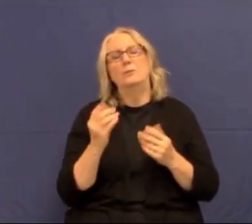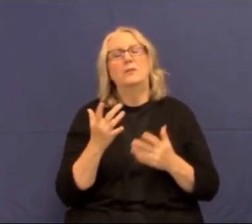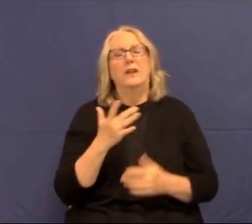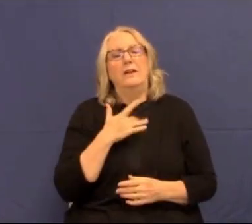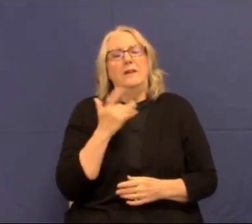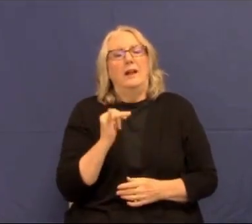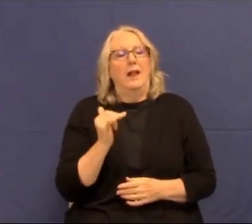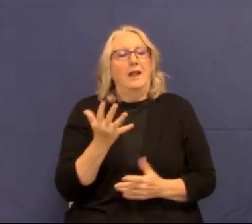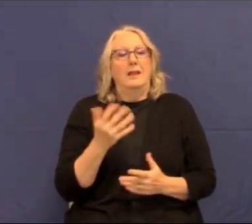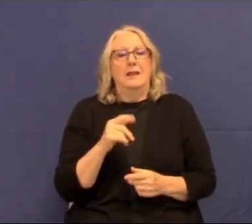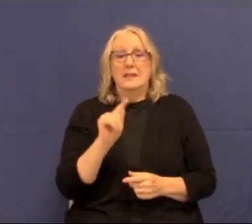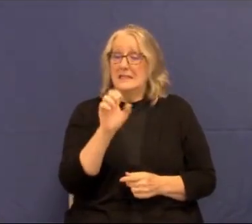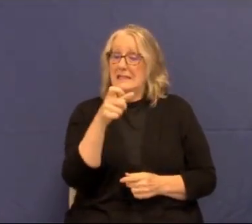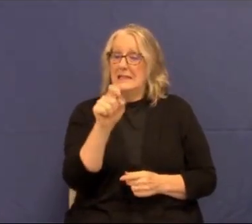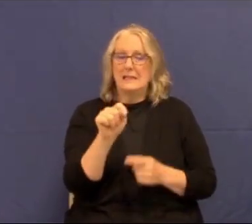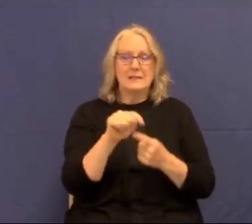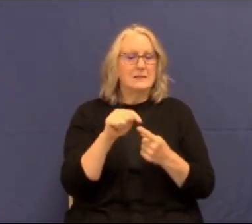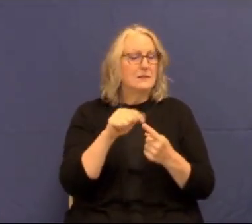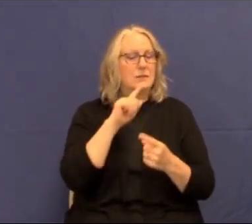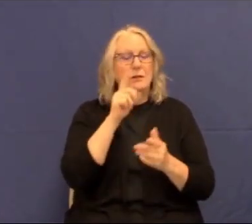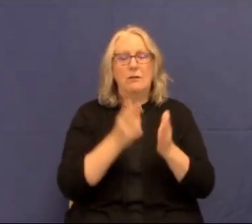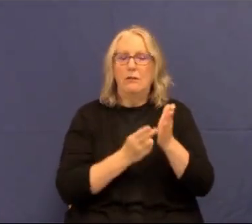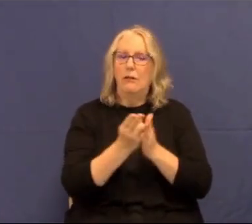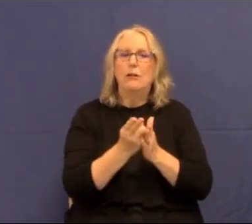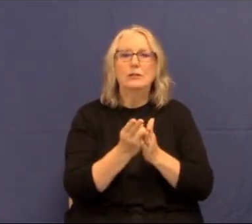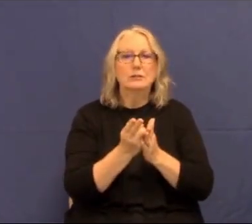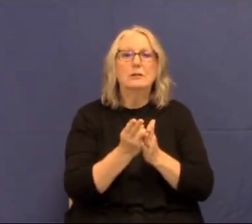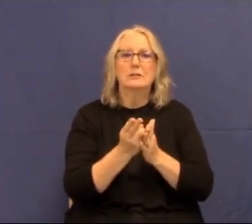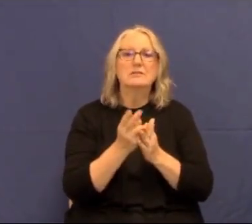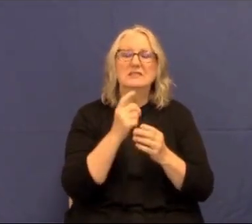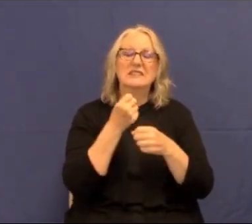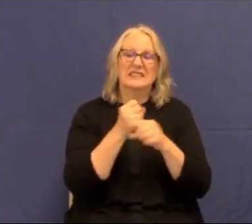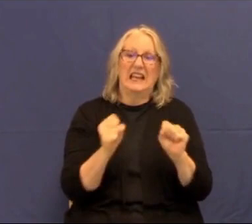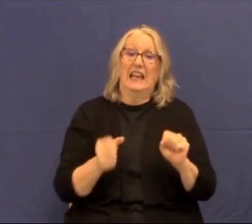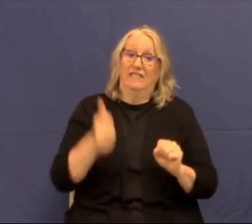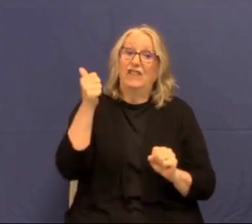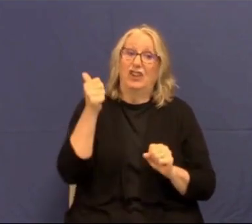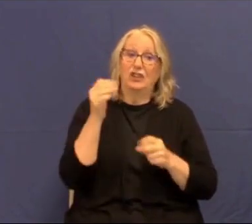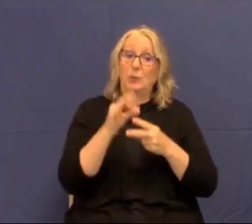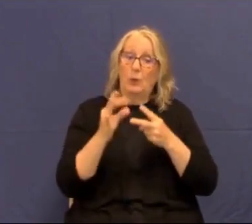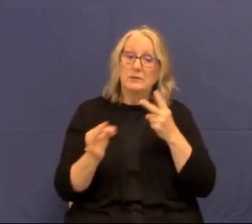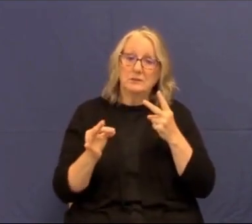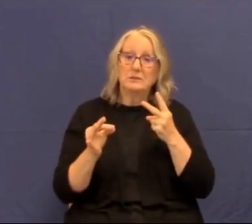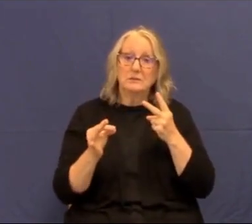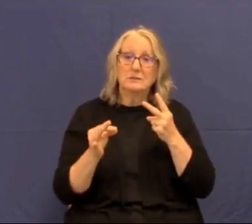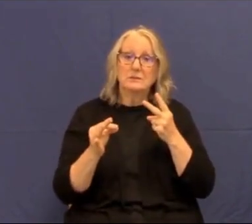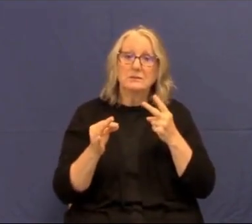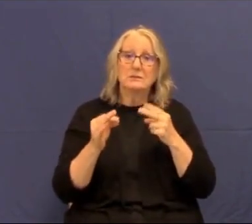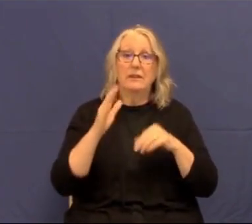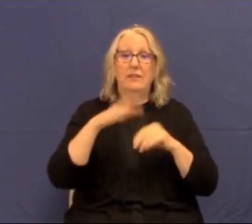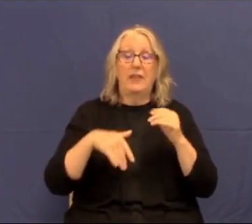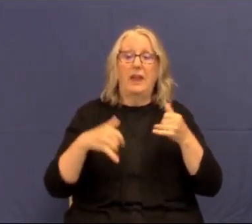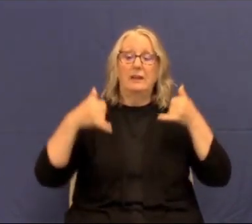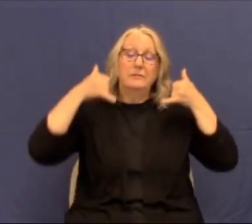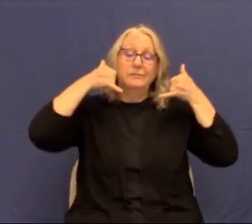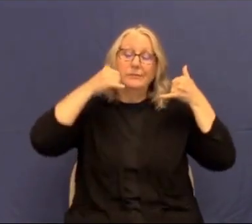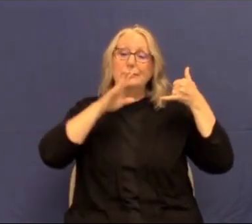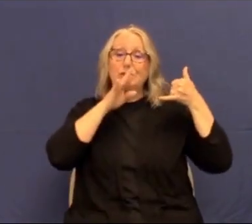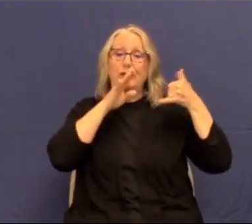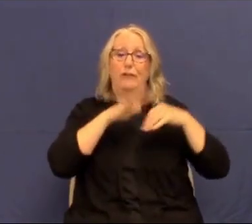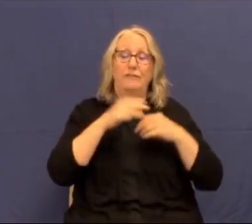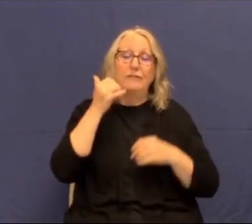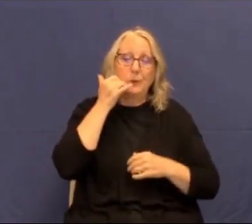type of thing. And so I feel like text messaging is honestly like a safer alternative to doing over the